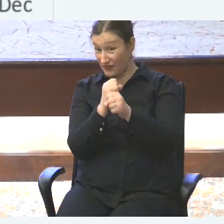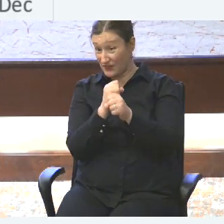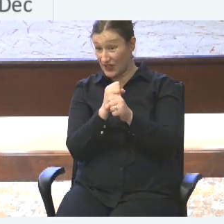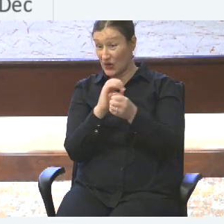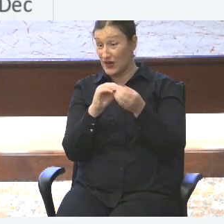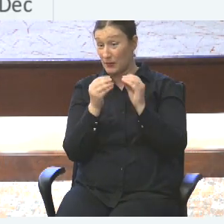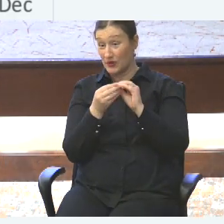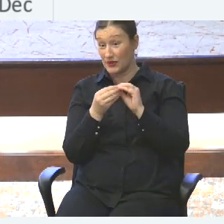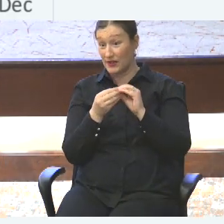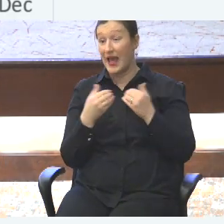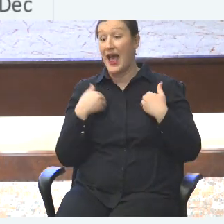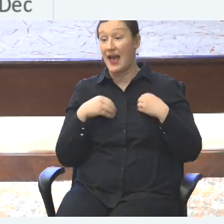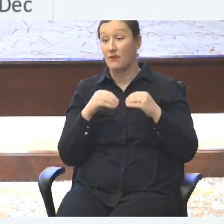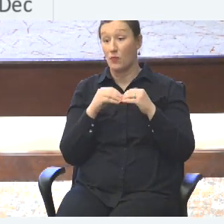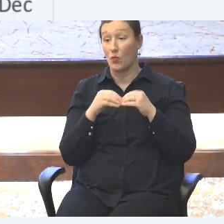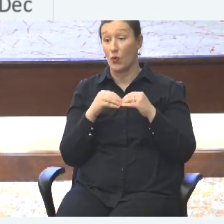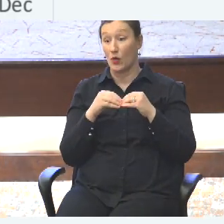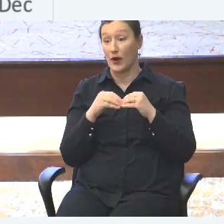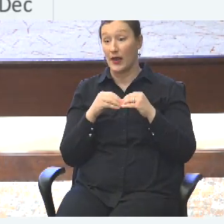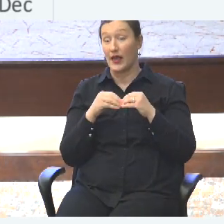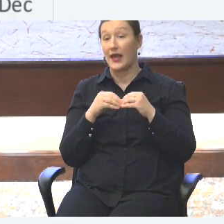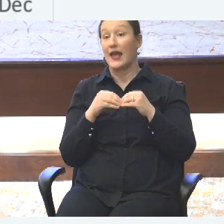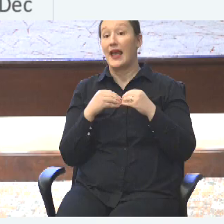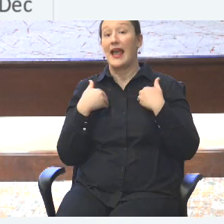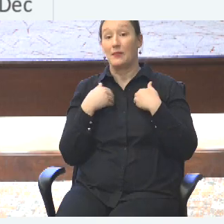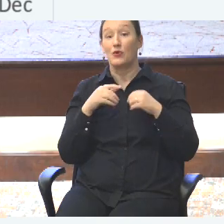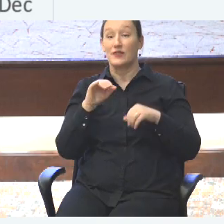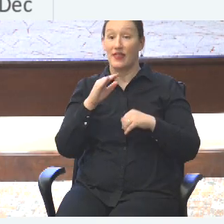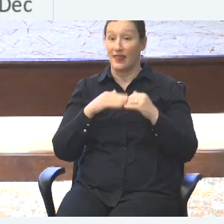maintained that through this past month.